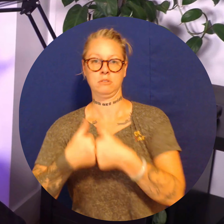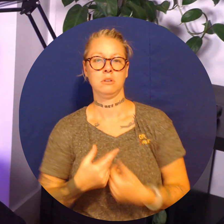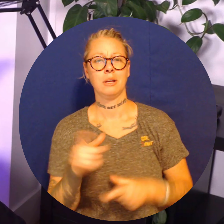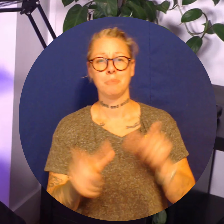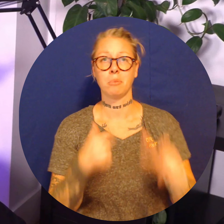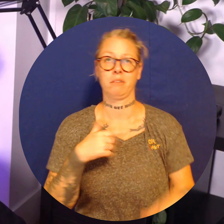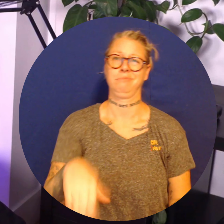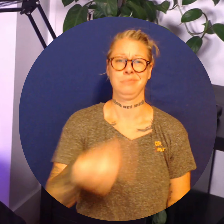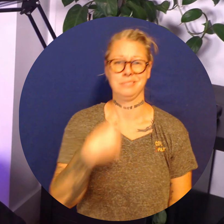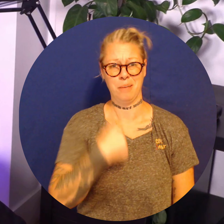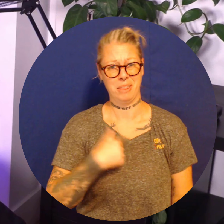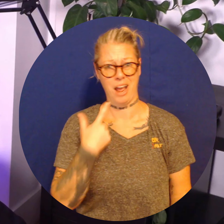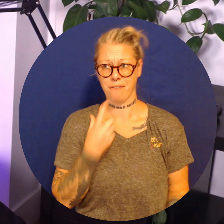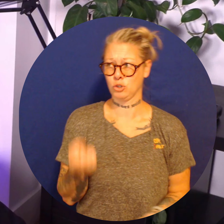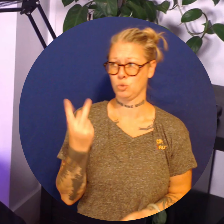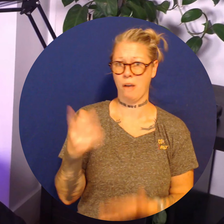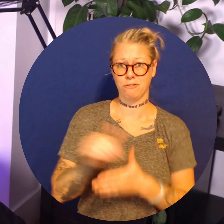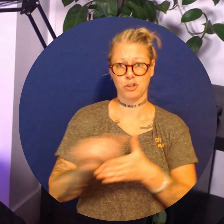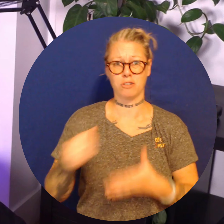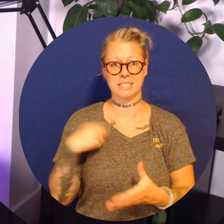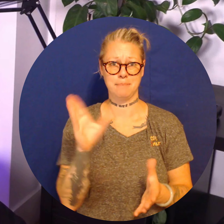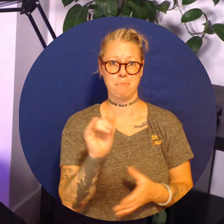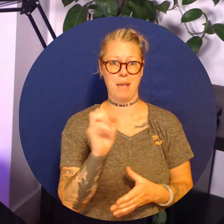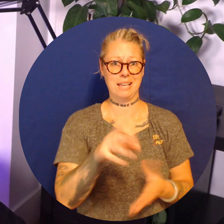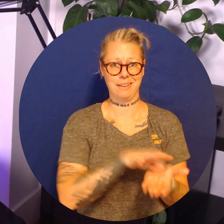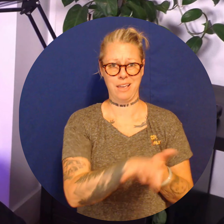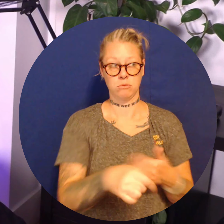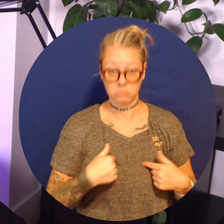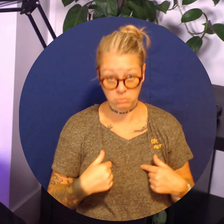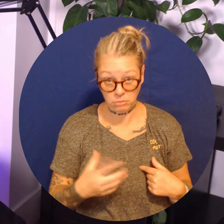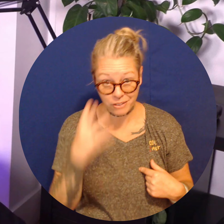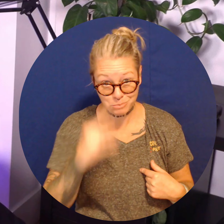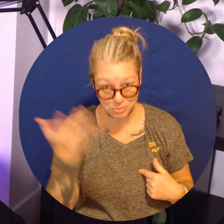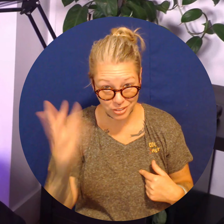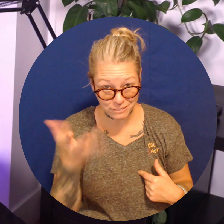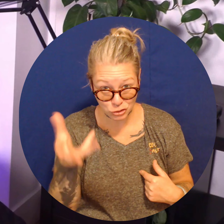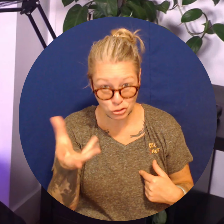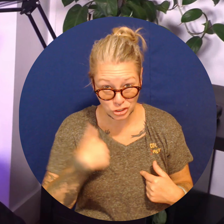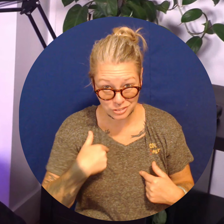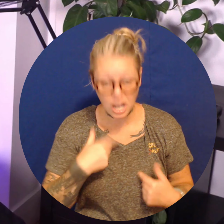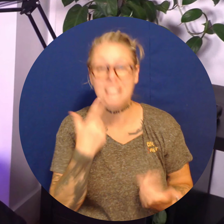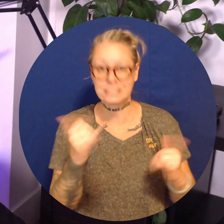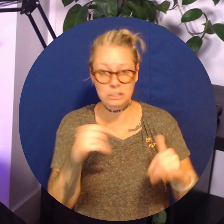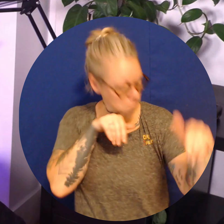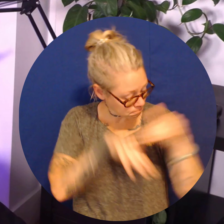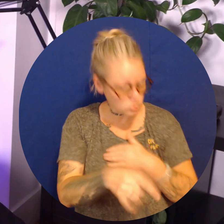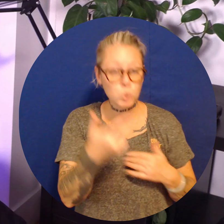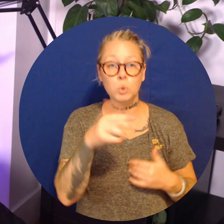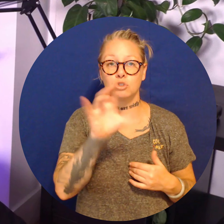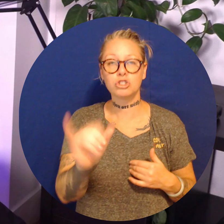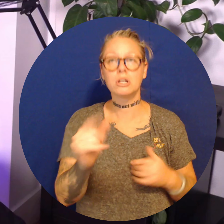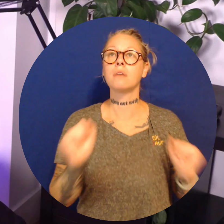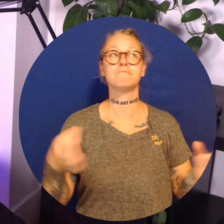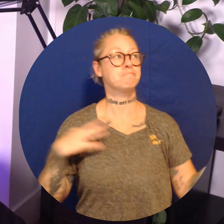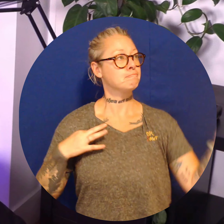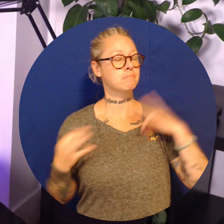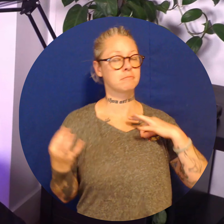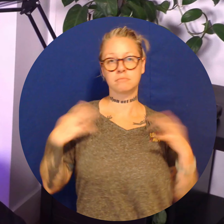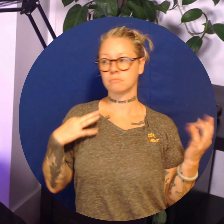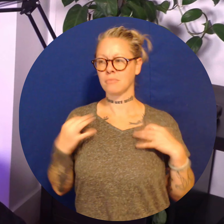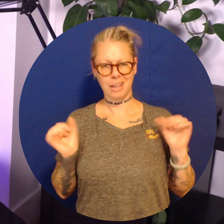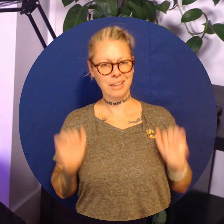like well fucking tell me that when i have 12 in my bank but it's like i've literally had 12 in my bank and i still walked into gucci and was just